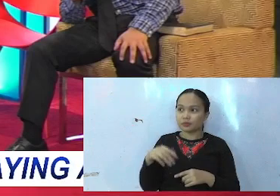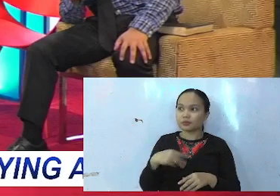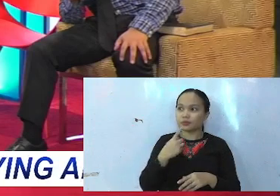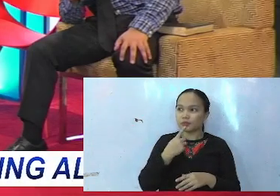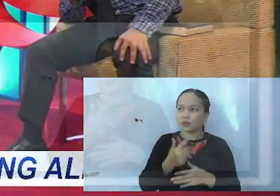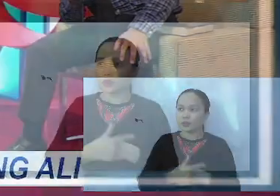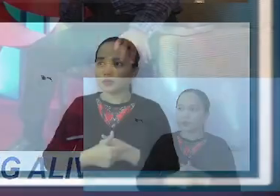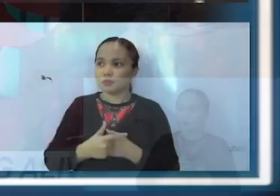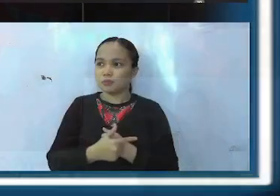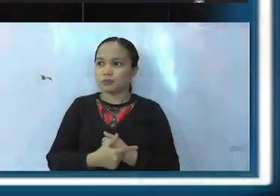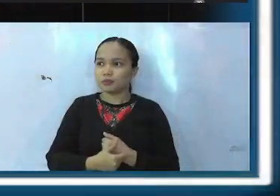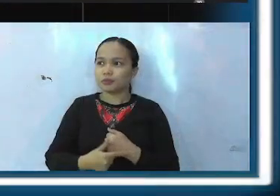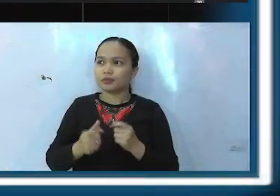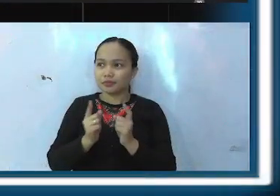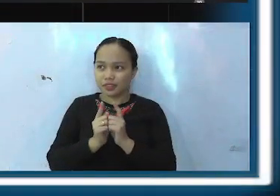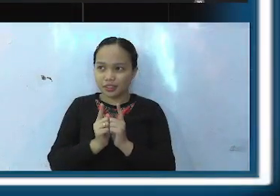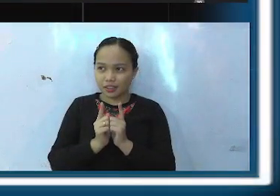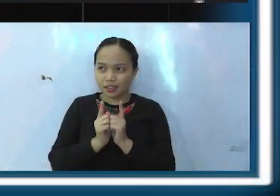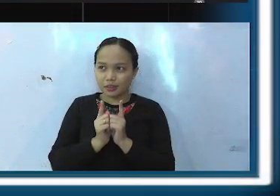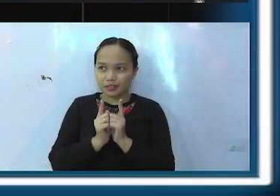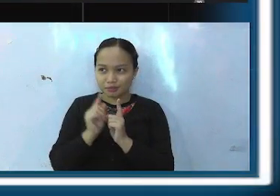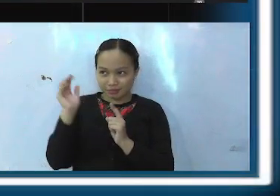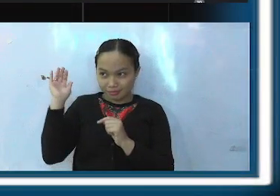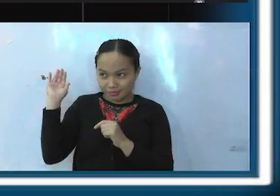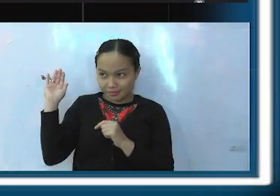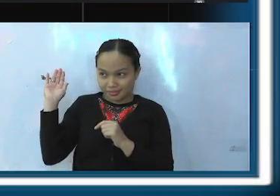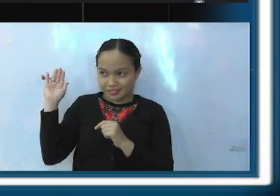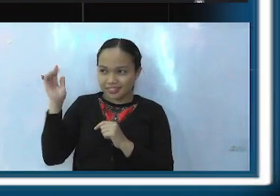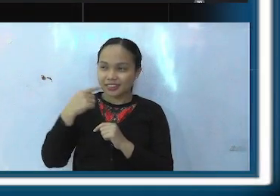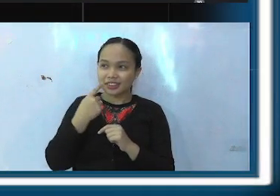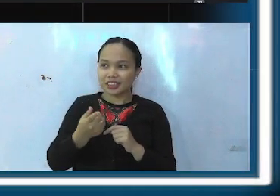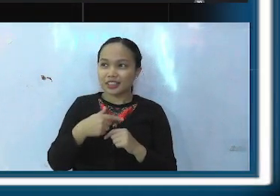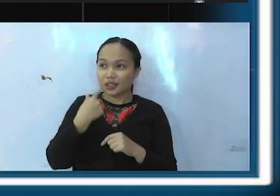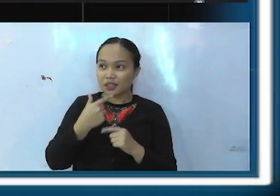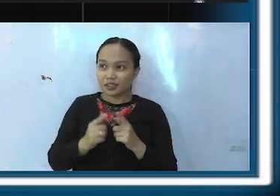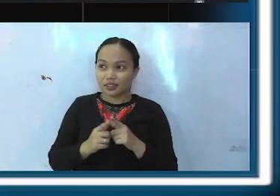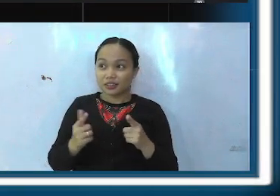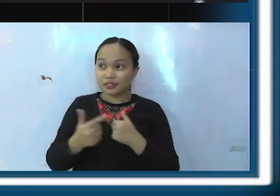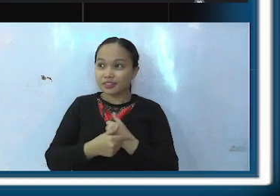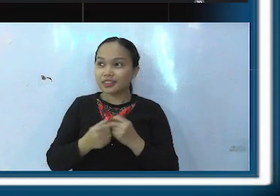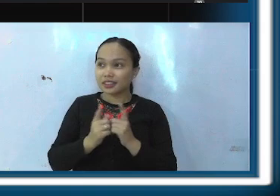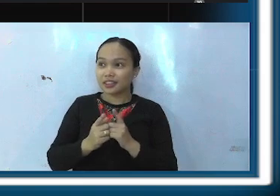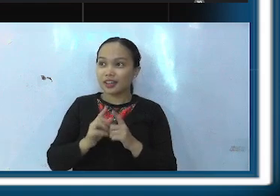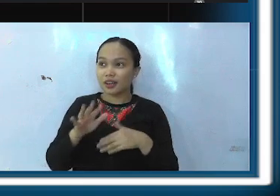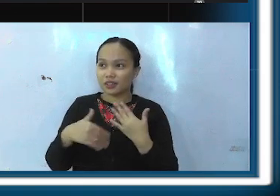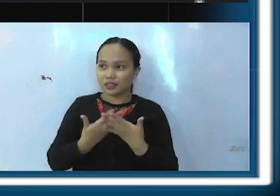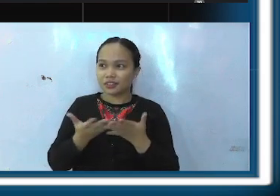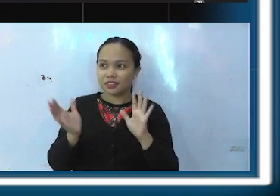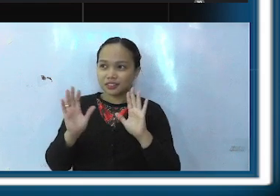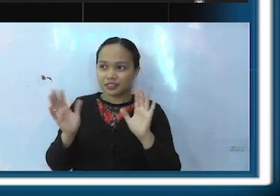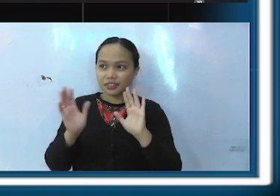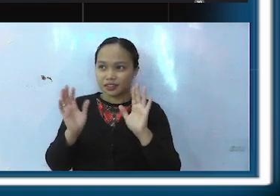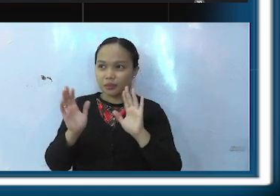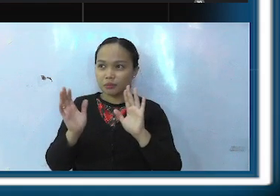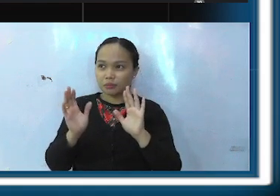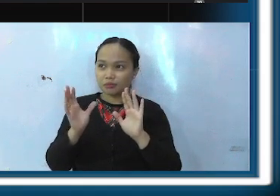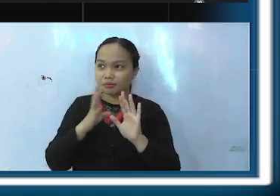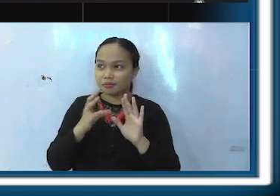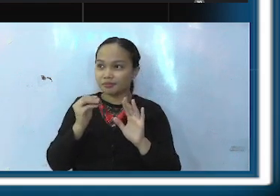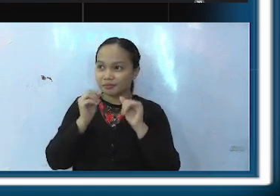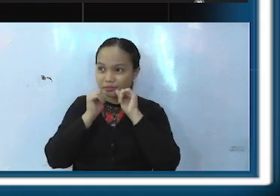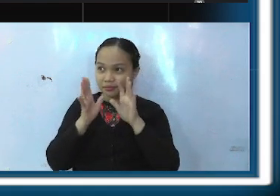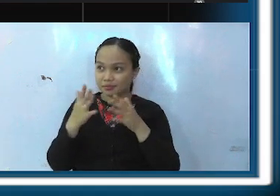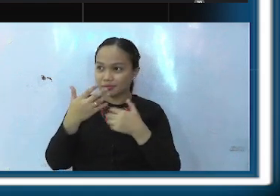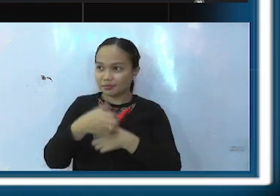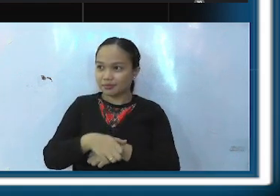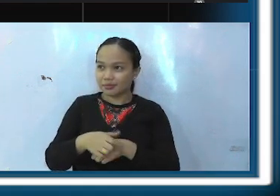Meet crowd natin, our viewers, yan, amen. To those of you na nasa Google Meet, wave your hands. Blessed evening to all of you. Pakita natin